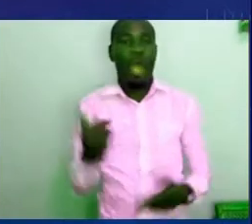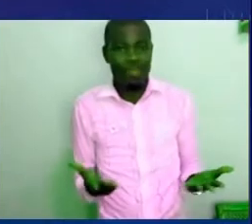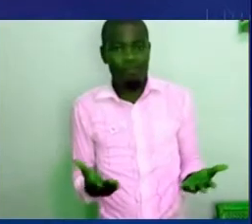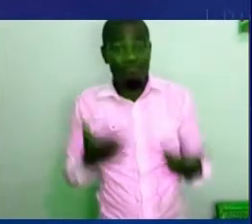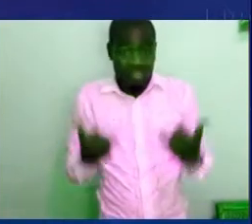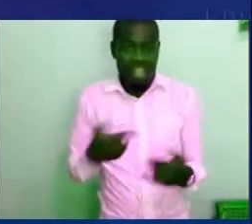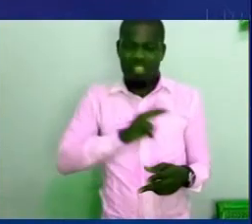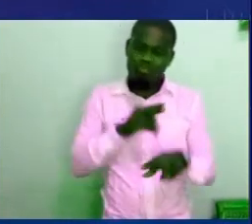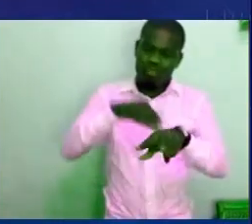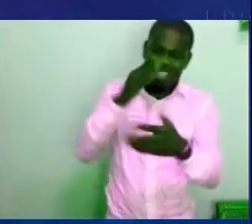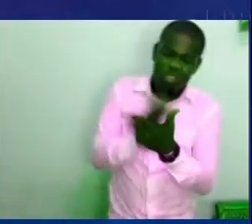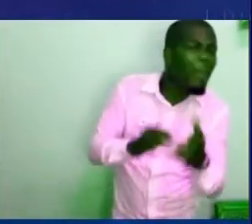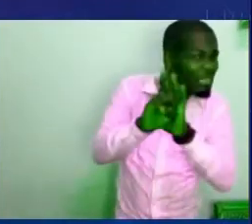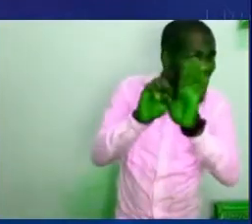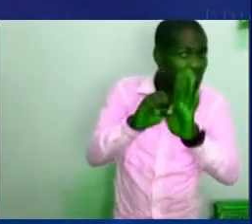y.